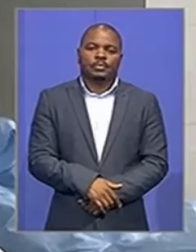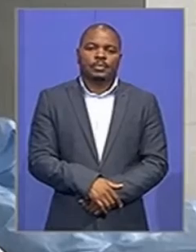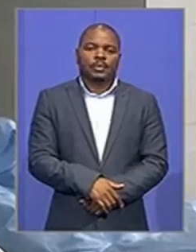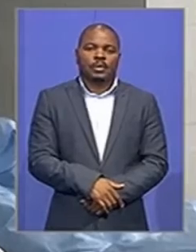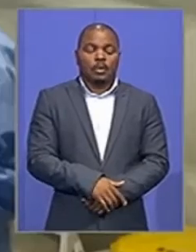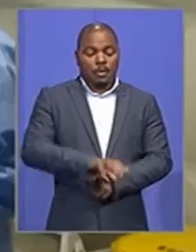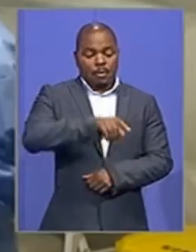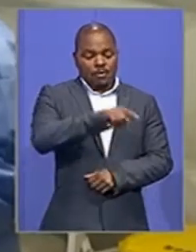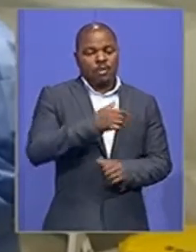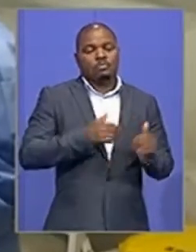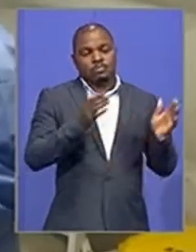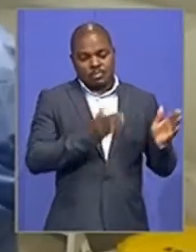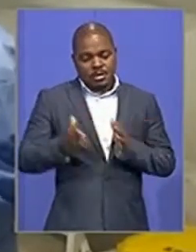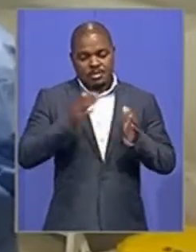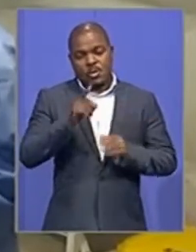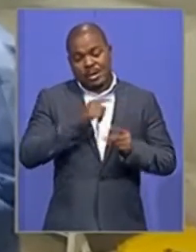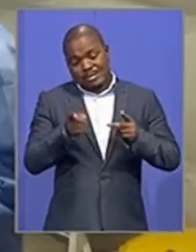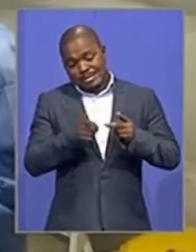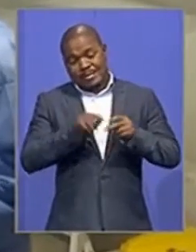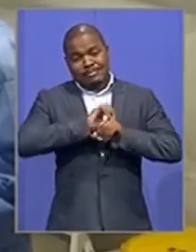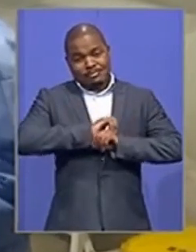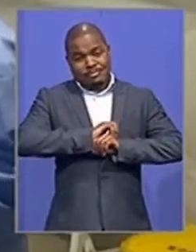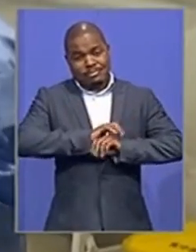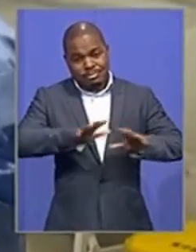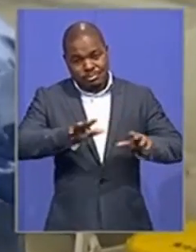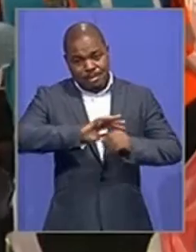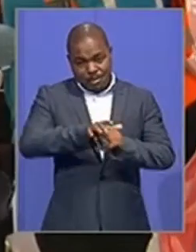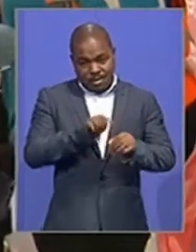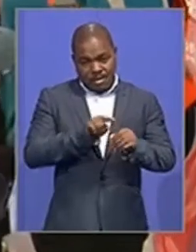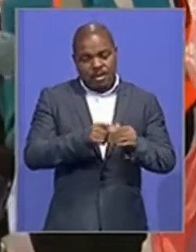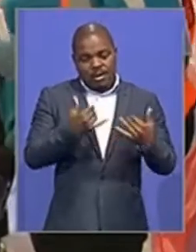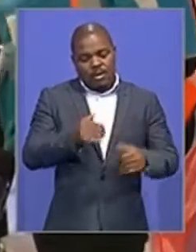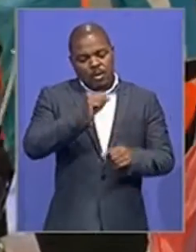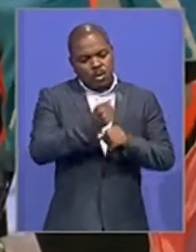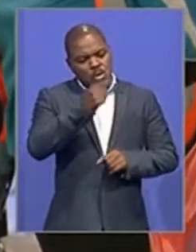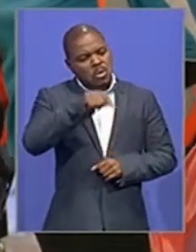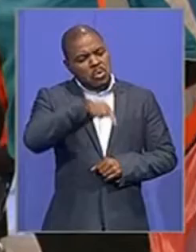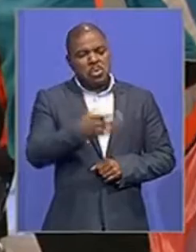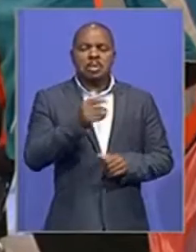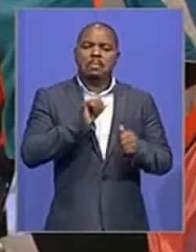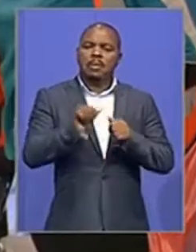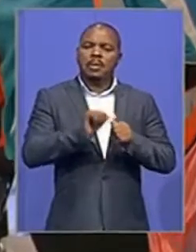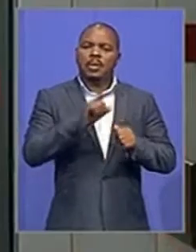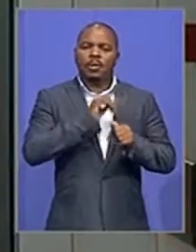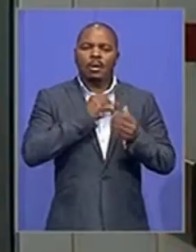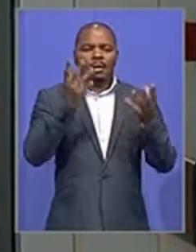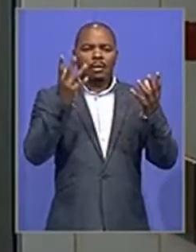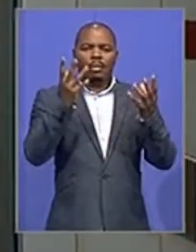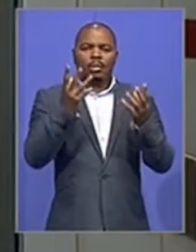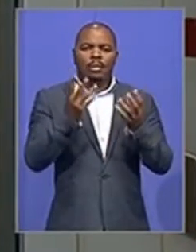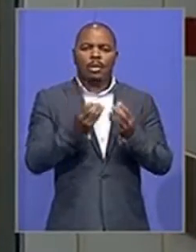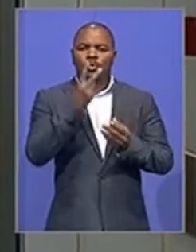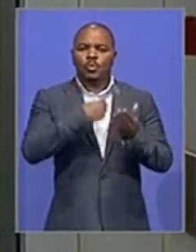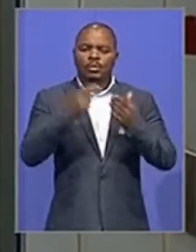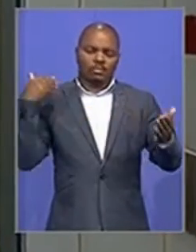Jaaka Profense e tshiamisetsa legato la bobedi la tshwaetso ya mogare, Gauteng yona itumelela kwelotlase ya ditshwaetso tse itemogetseng tsona mo dibekeng di le